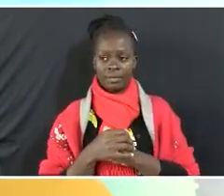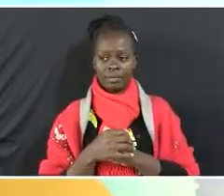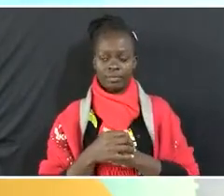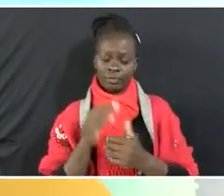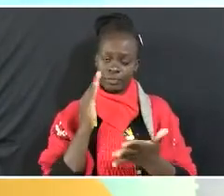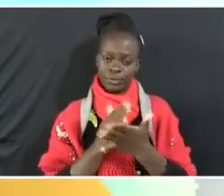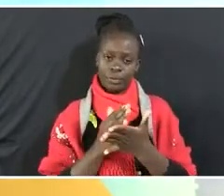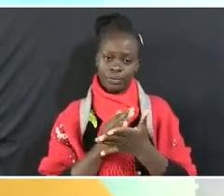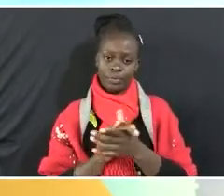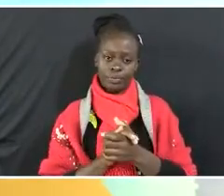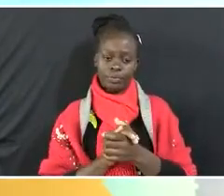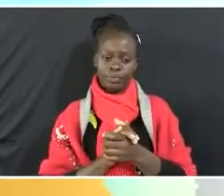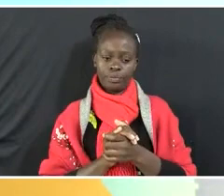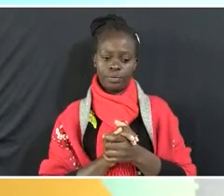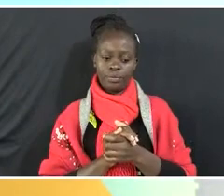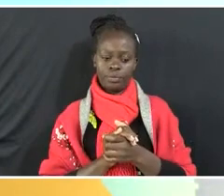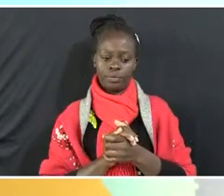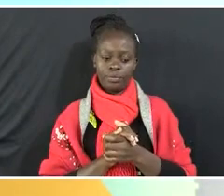fact,